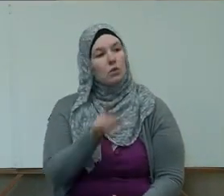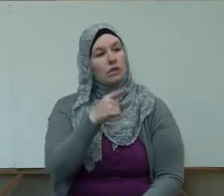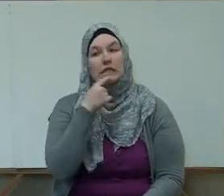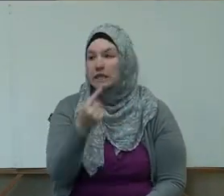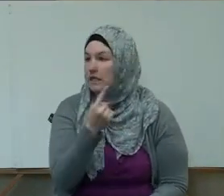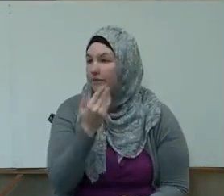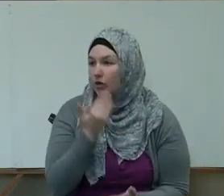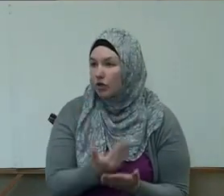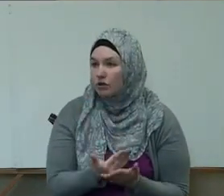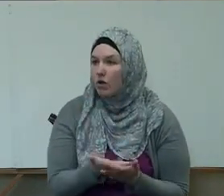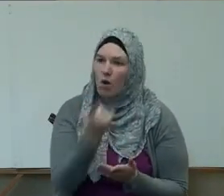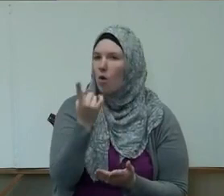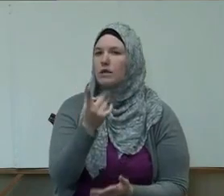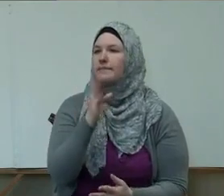good